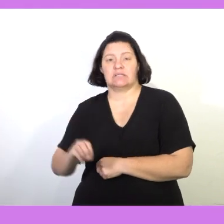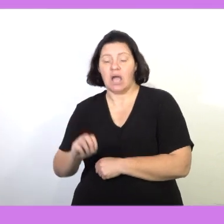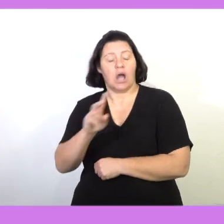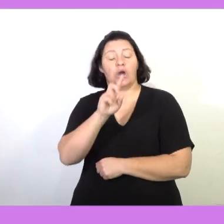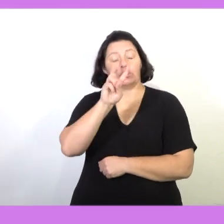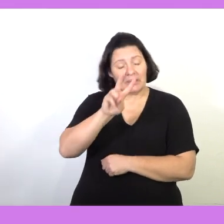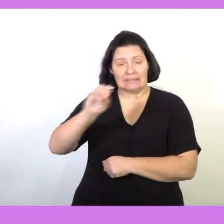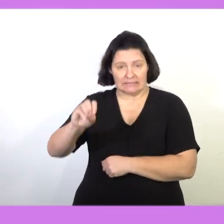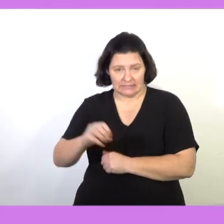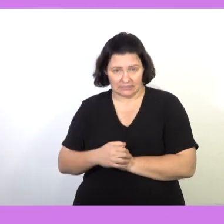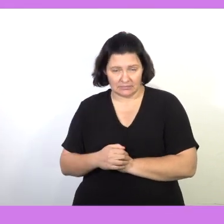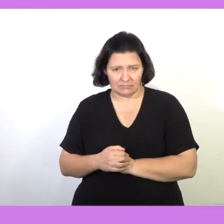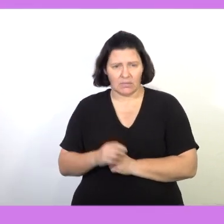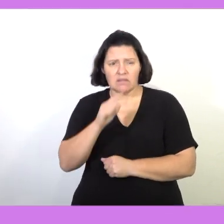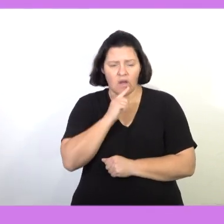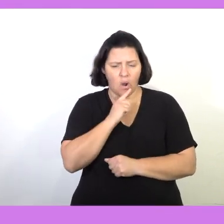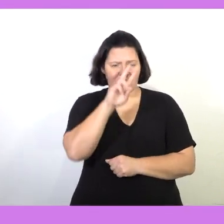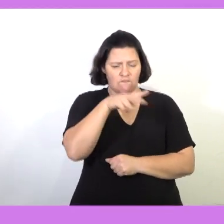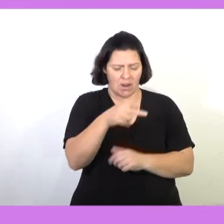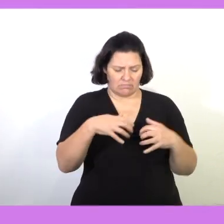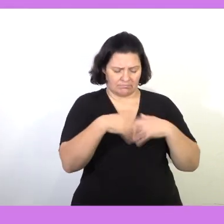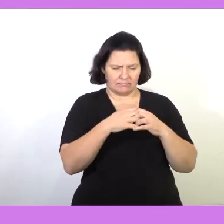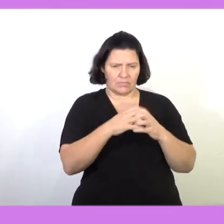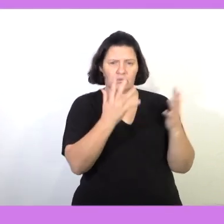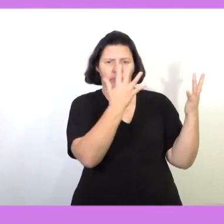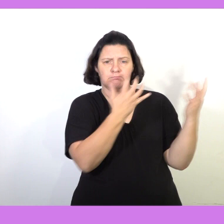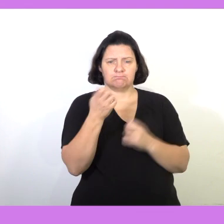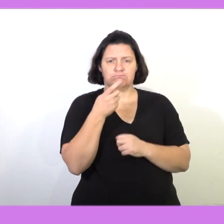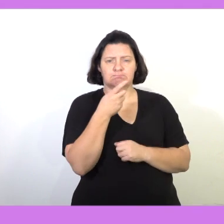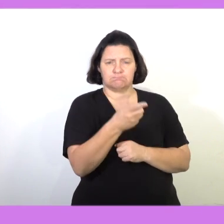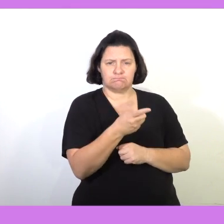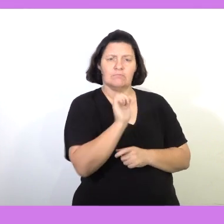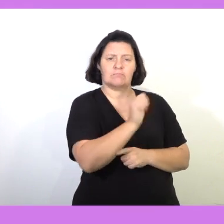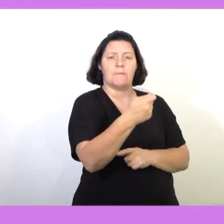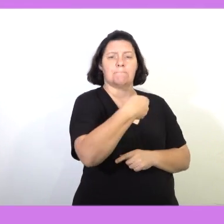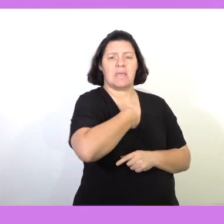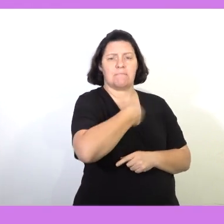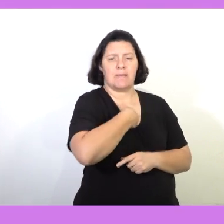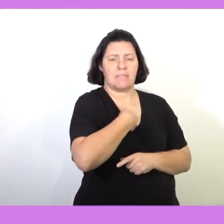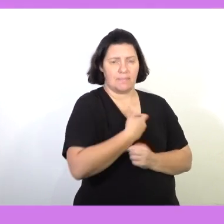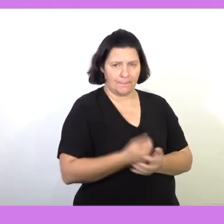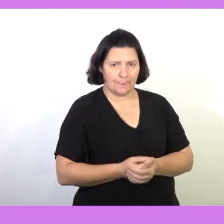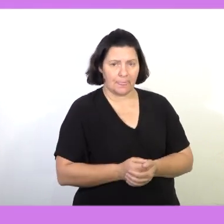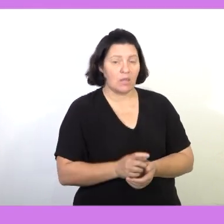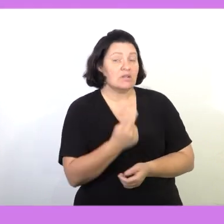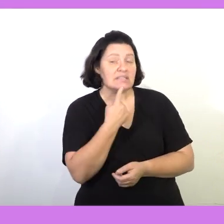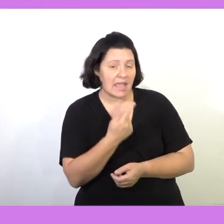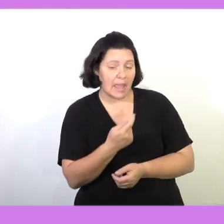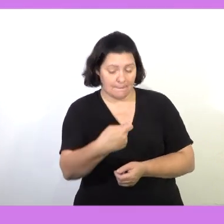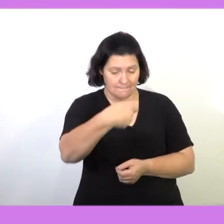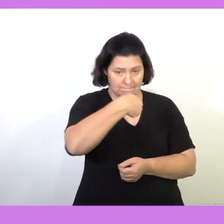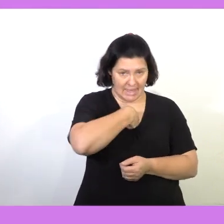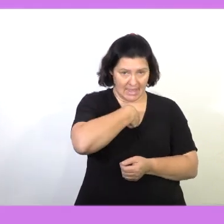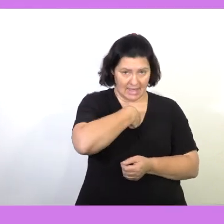rands. Derive a formula that can be used to calculate Lwazi's payment. We can